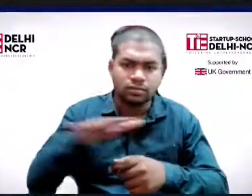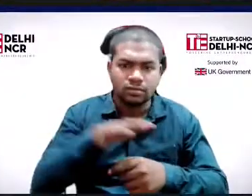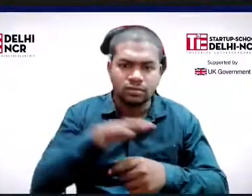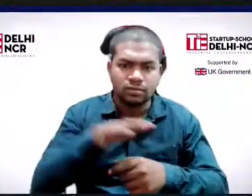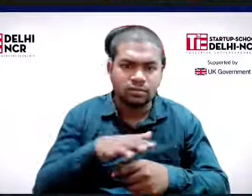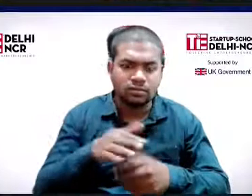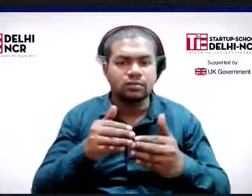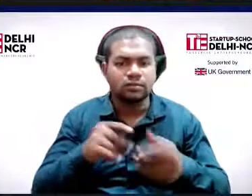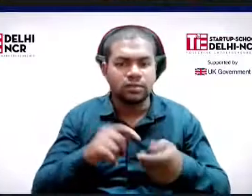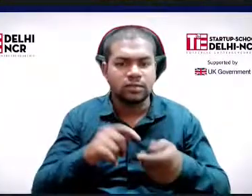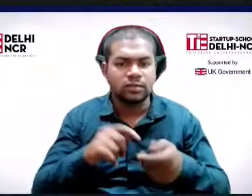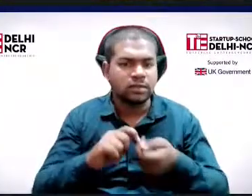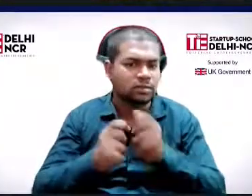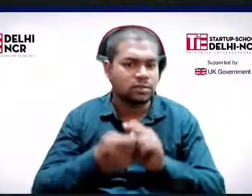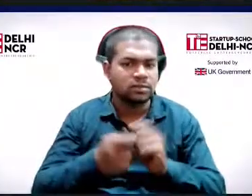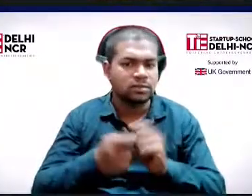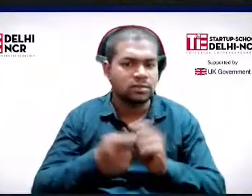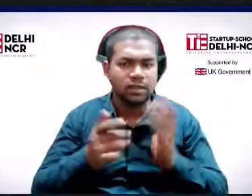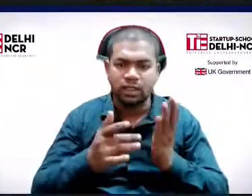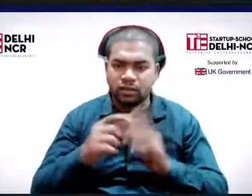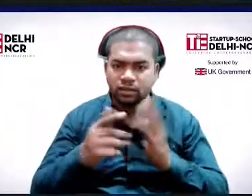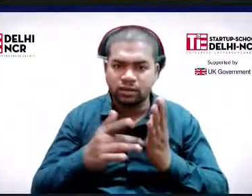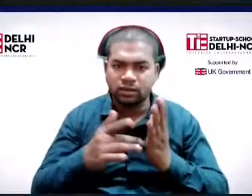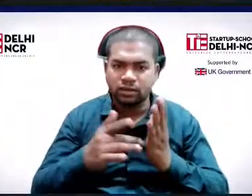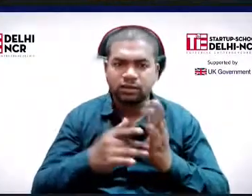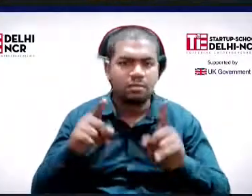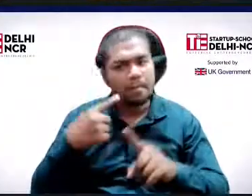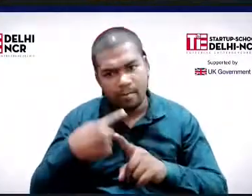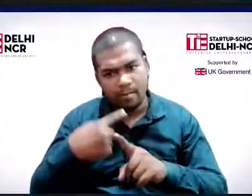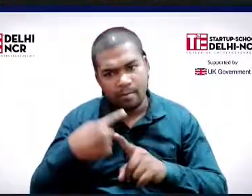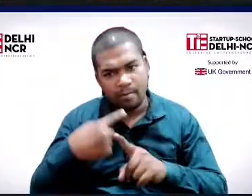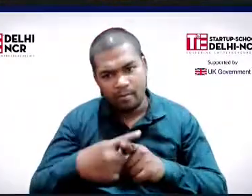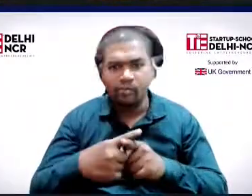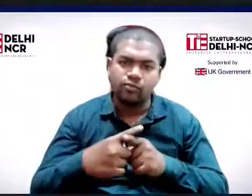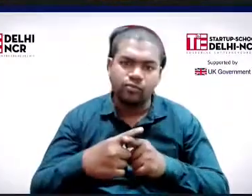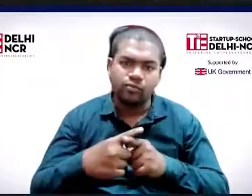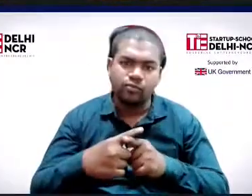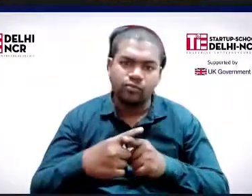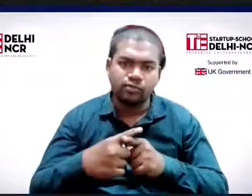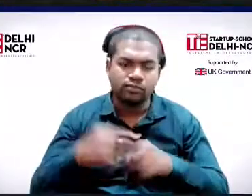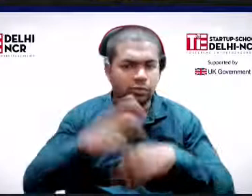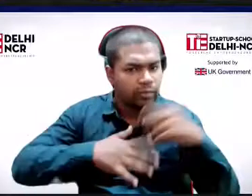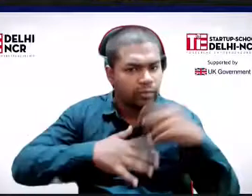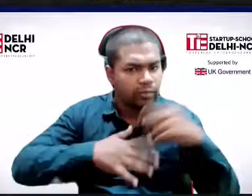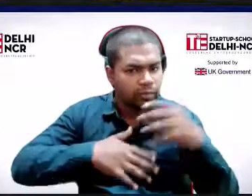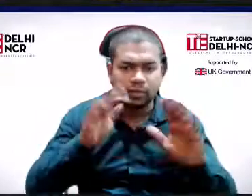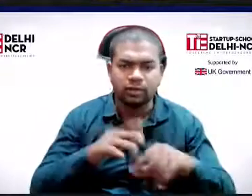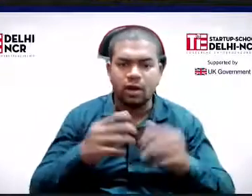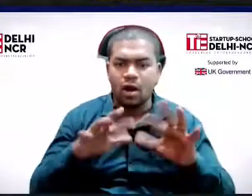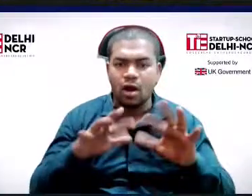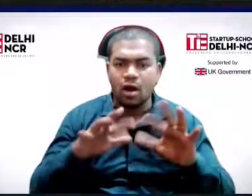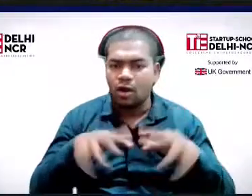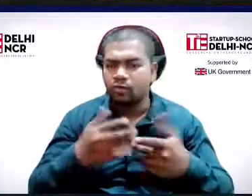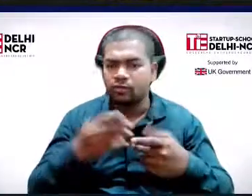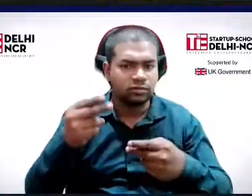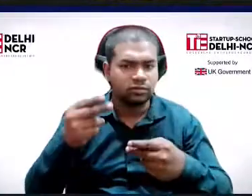hybrid, digital and physical. How are we reshaping